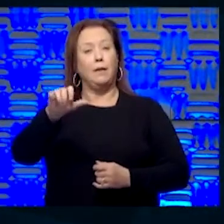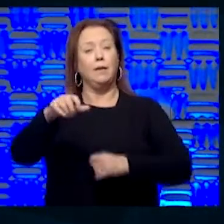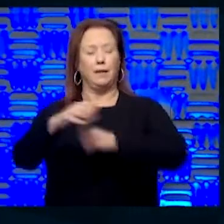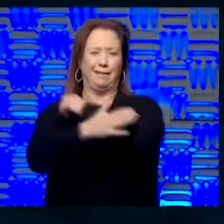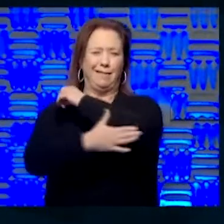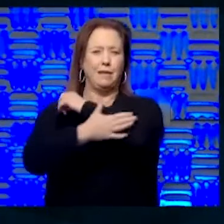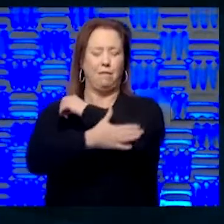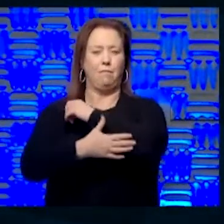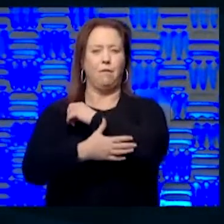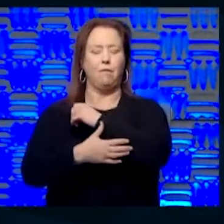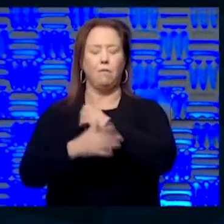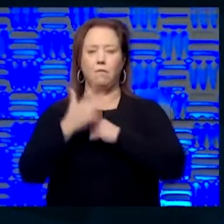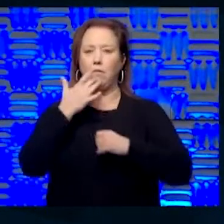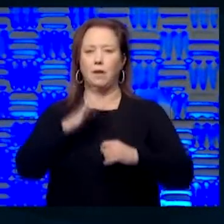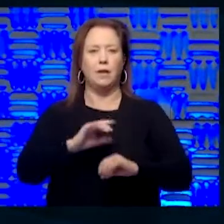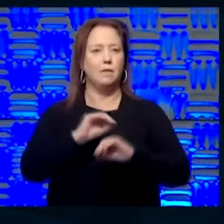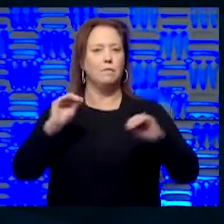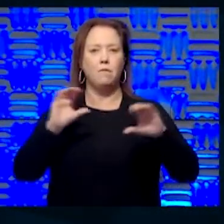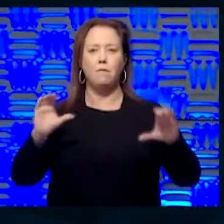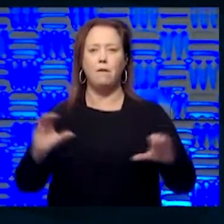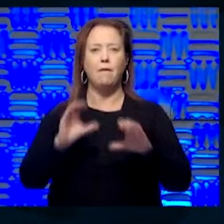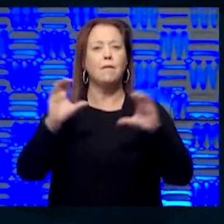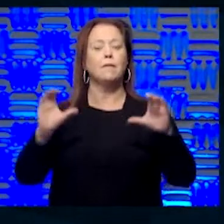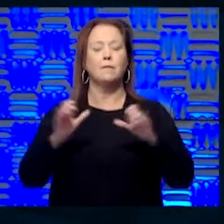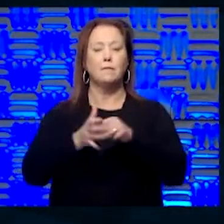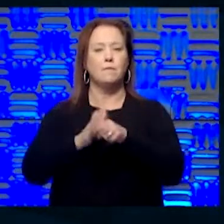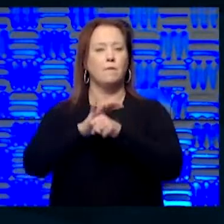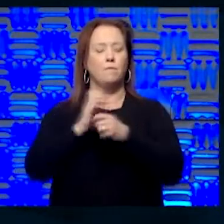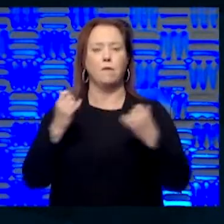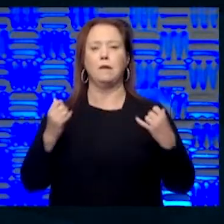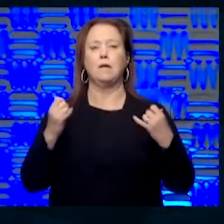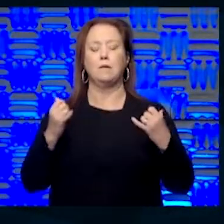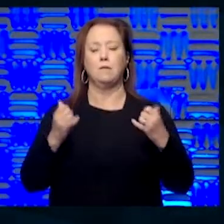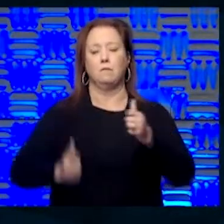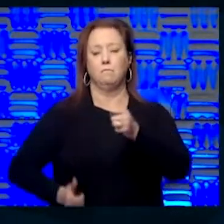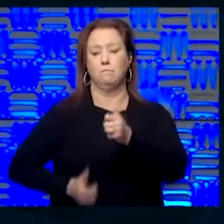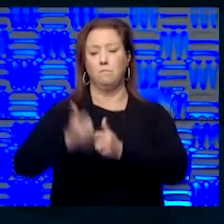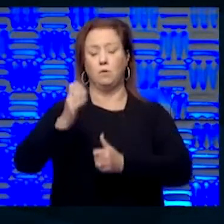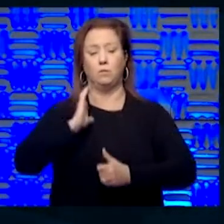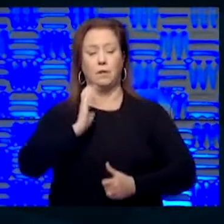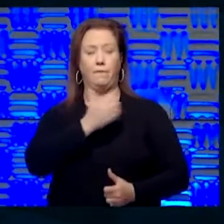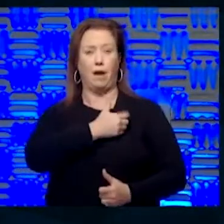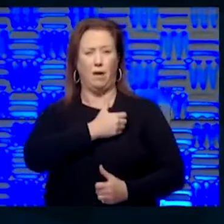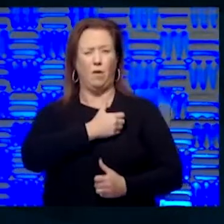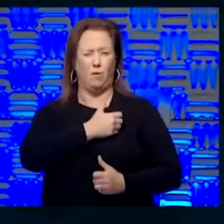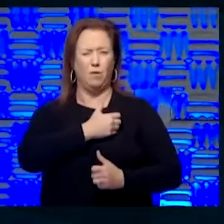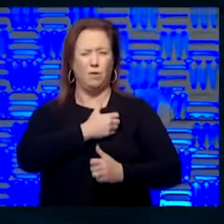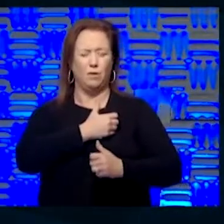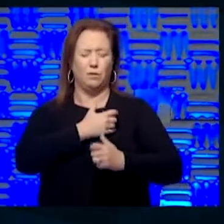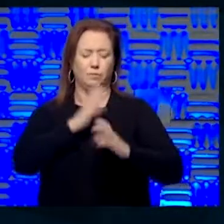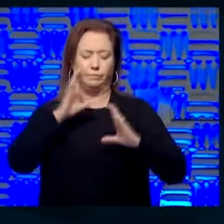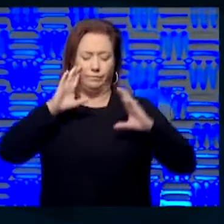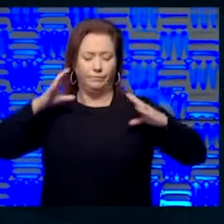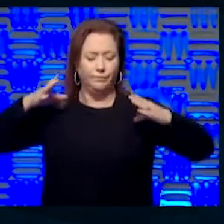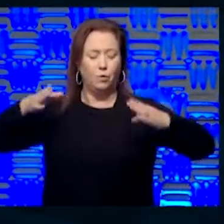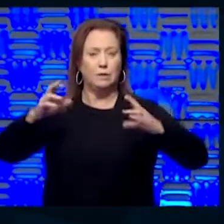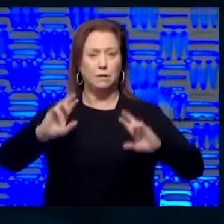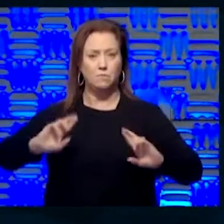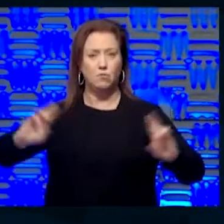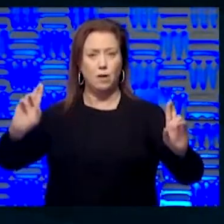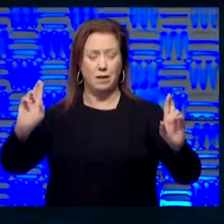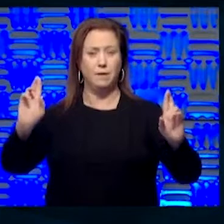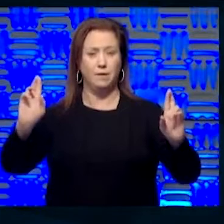are fortunate in that we have no active cases right now. Most of our structure has been focused around preparation.